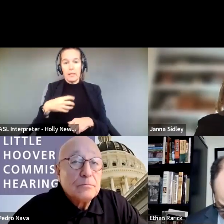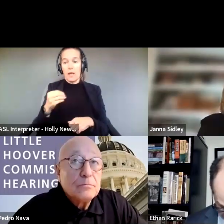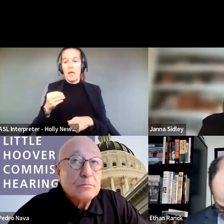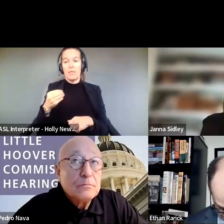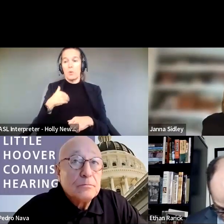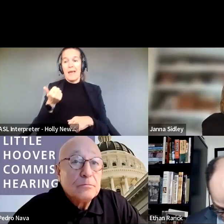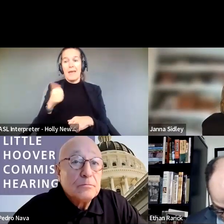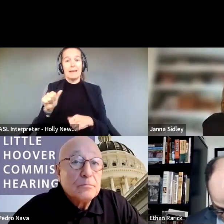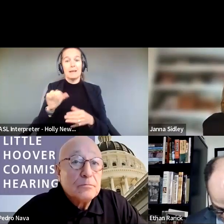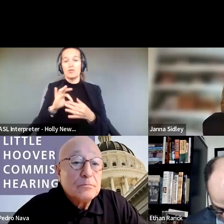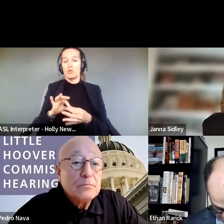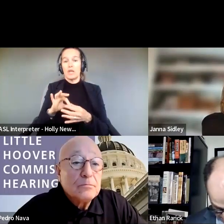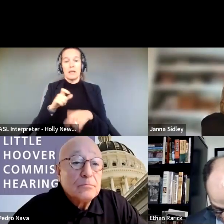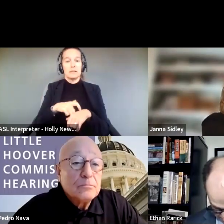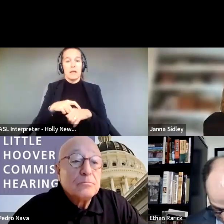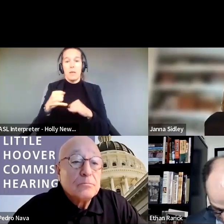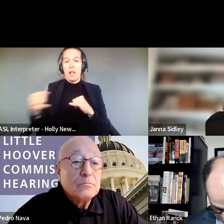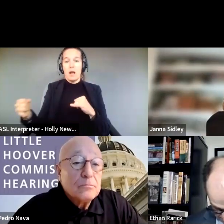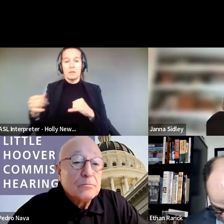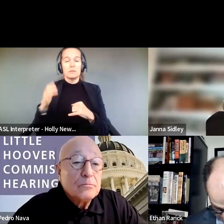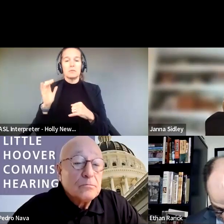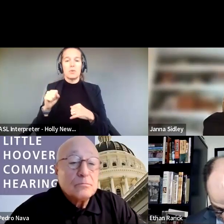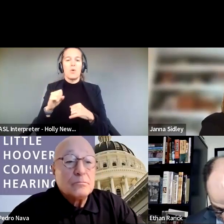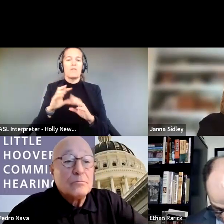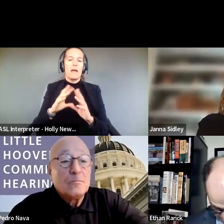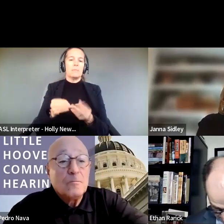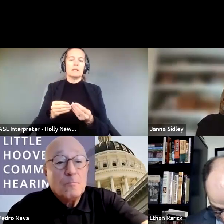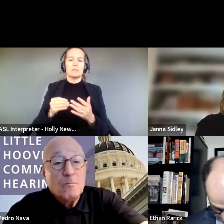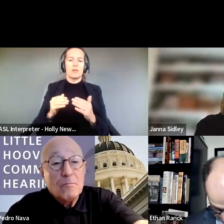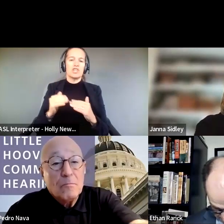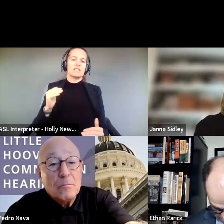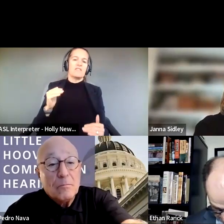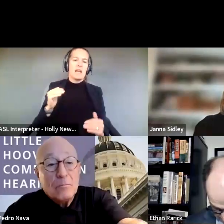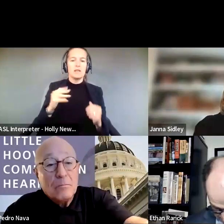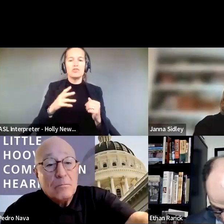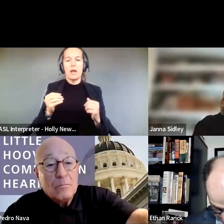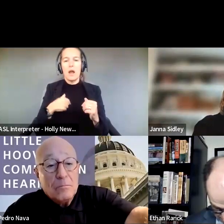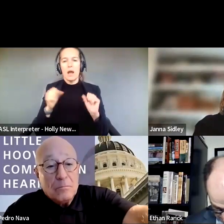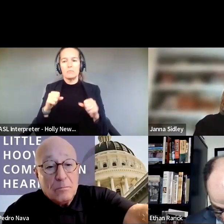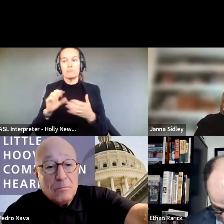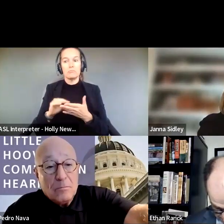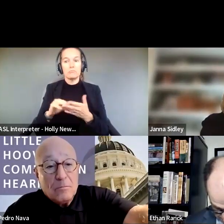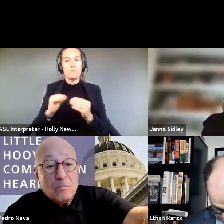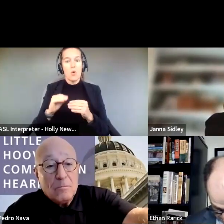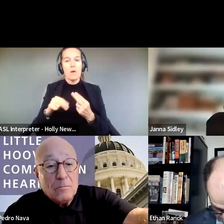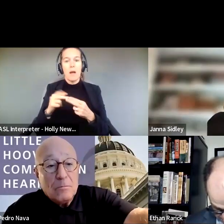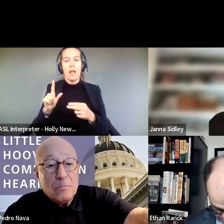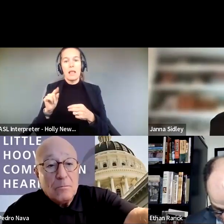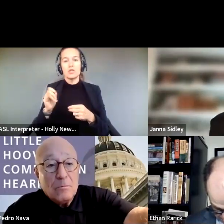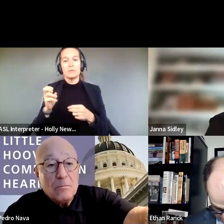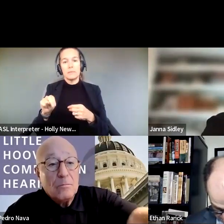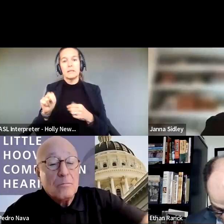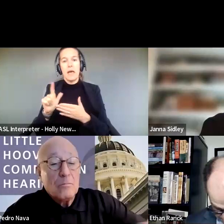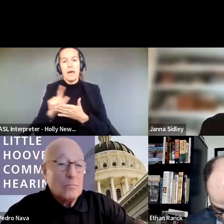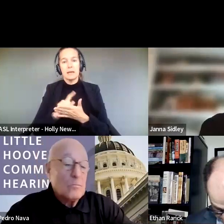any associated timelines. This puts families at a disadvantage. I was able to learn more about the Lanterman Act and become a stronger